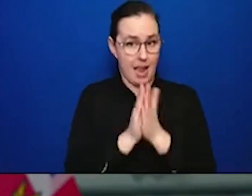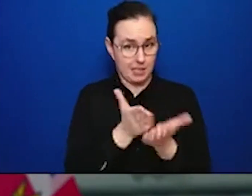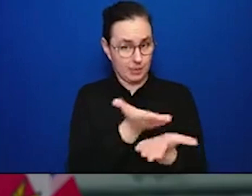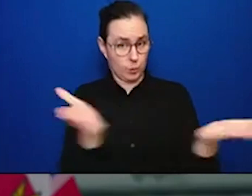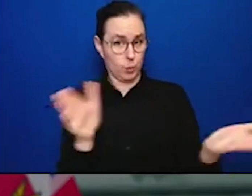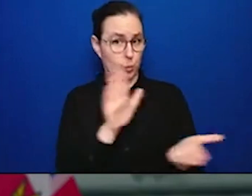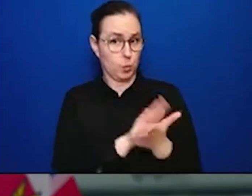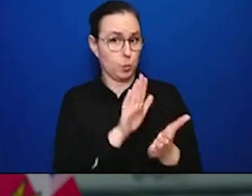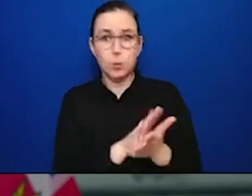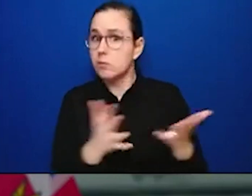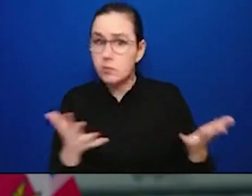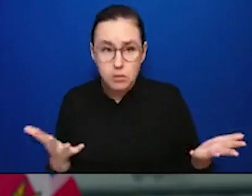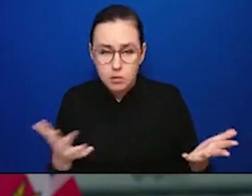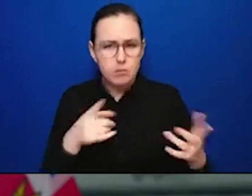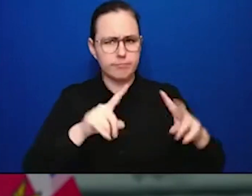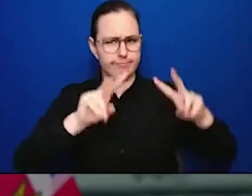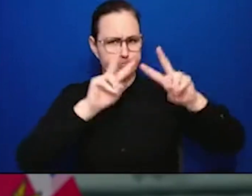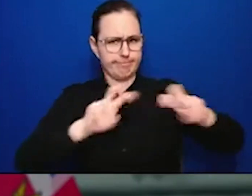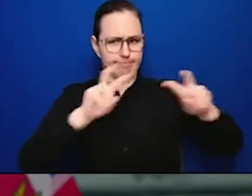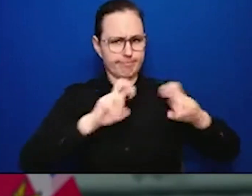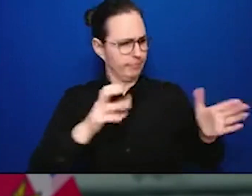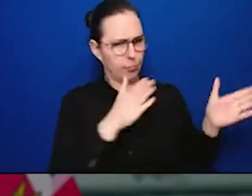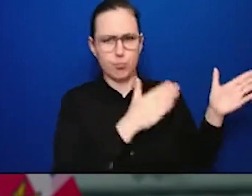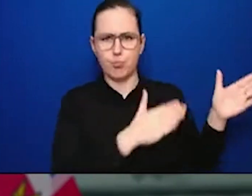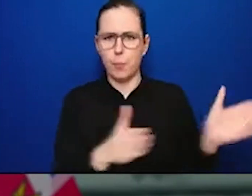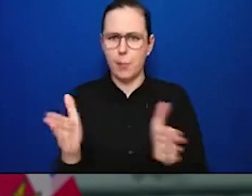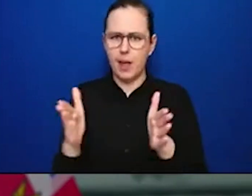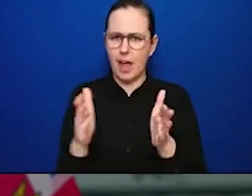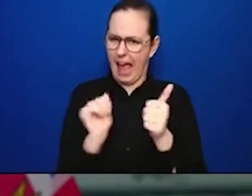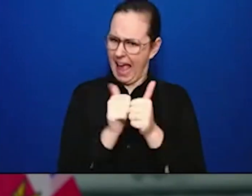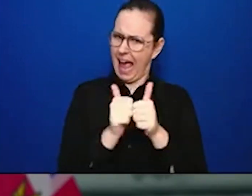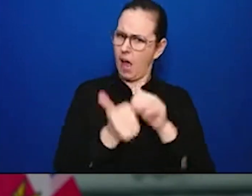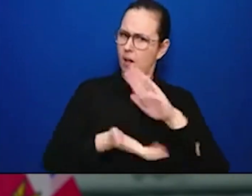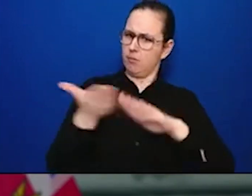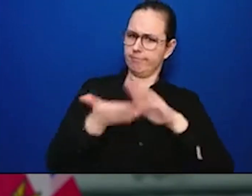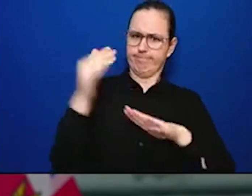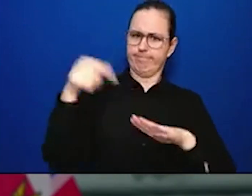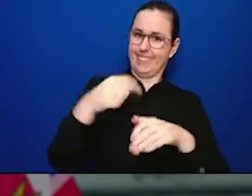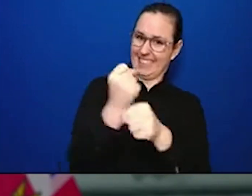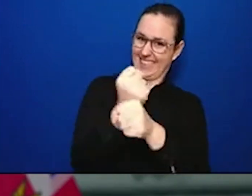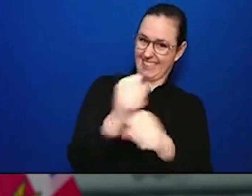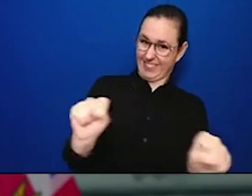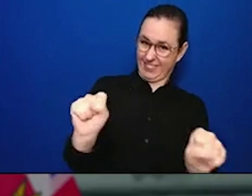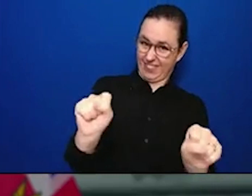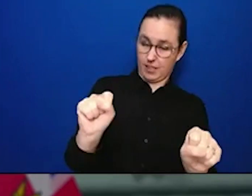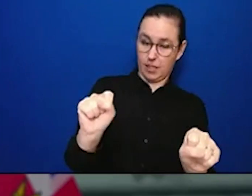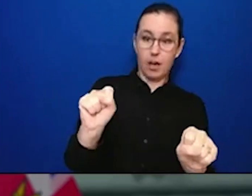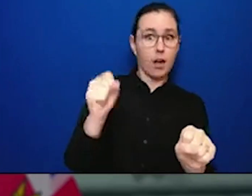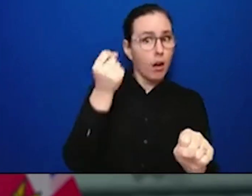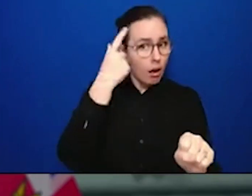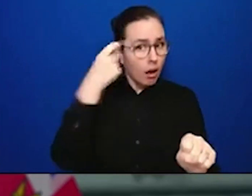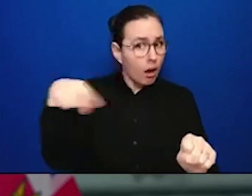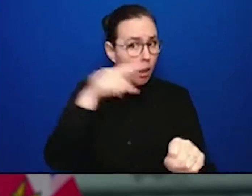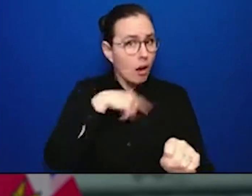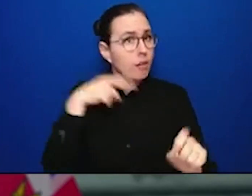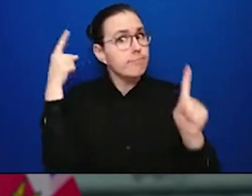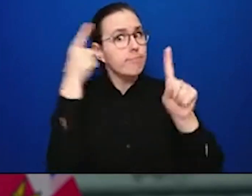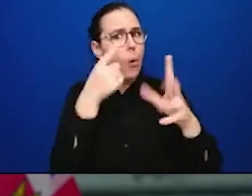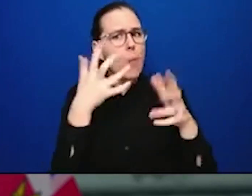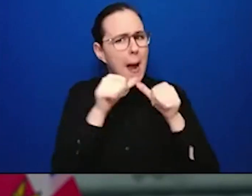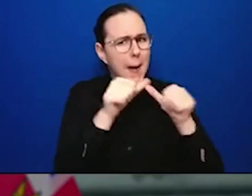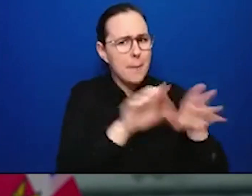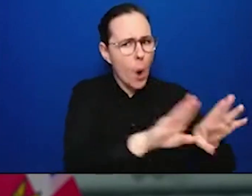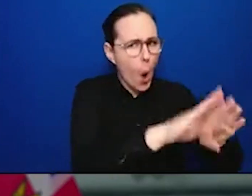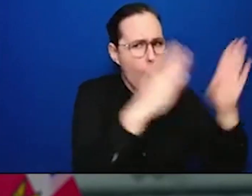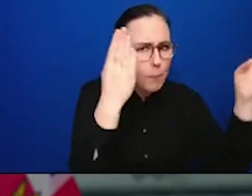prepare plans to safely operate over the coming months with the potential for reduced staff and keeping children safely in